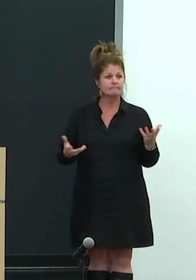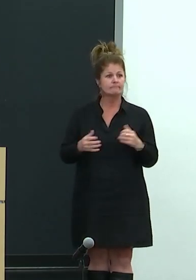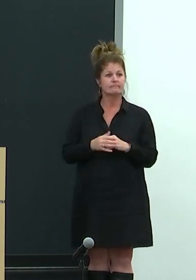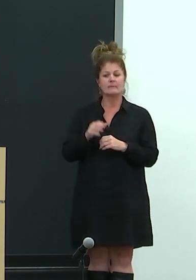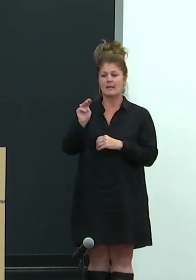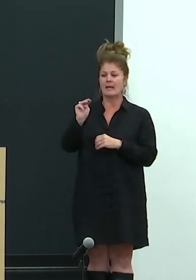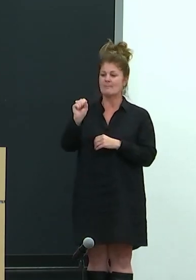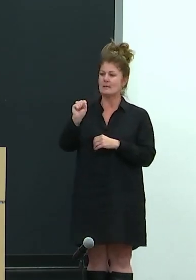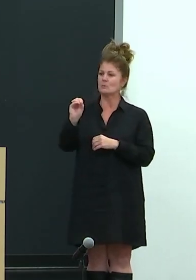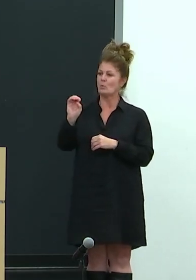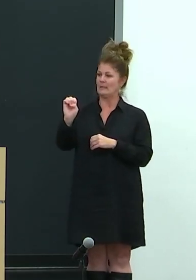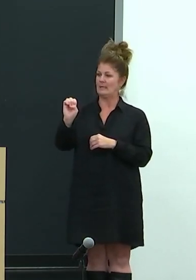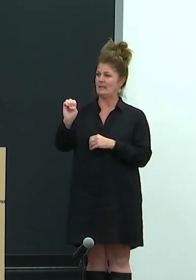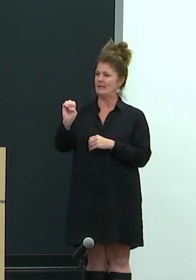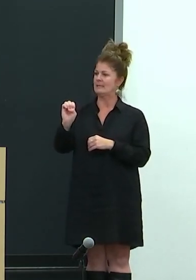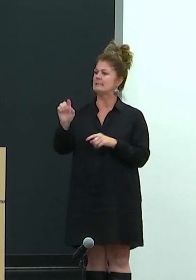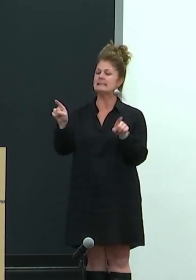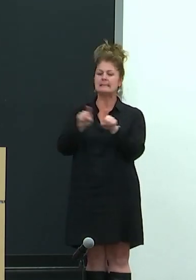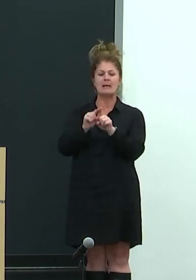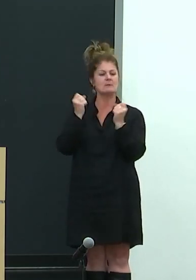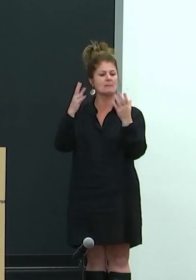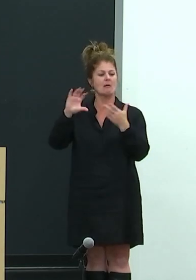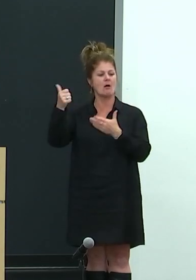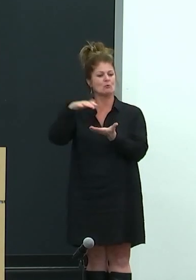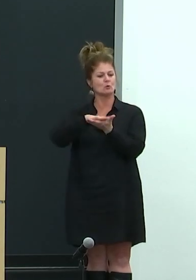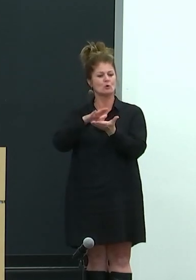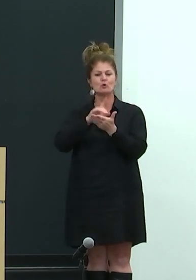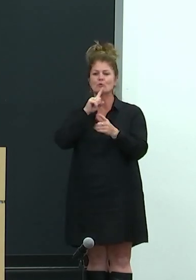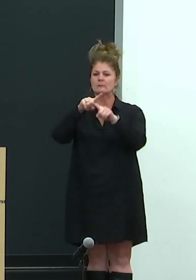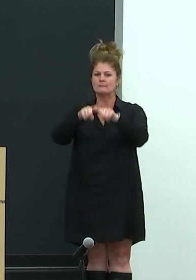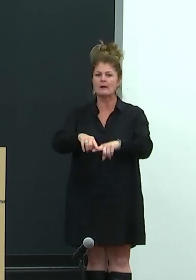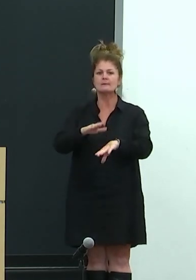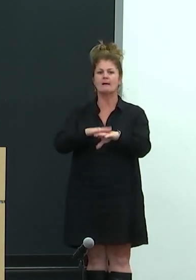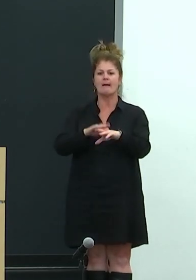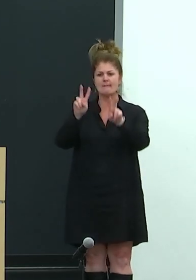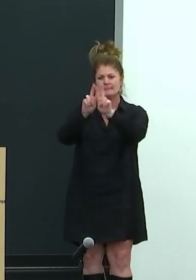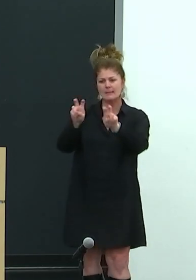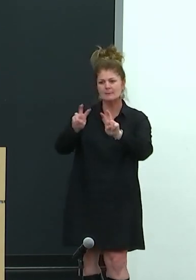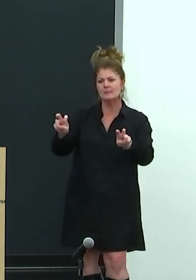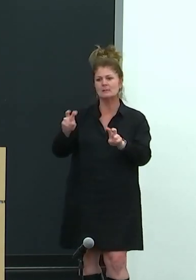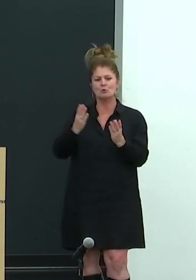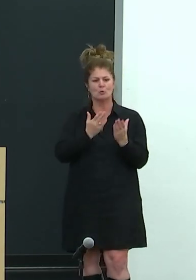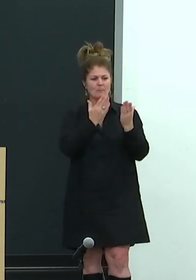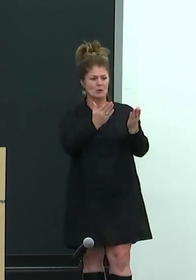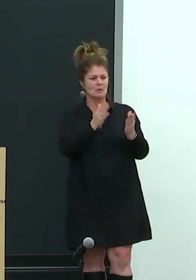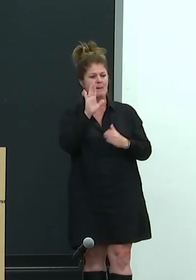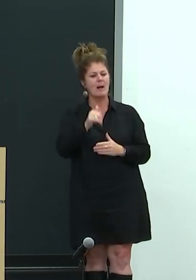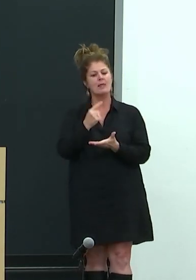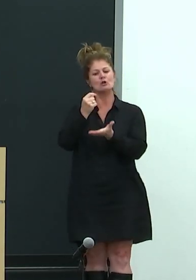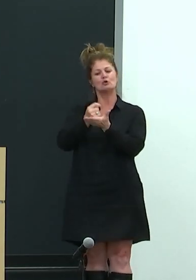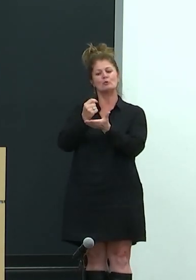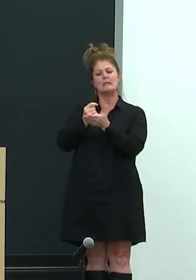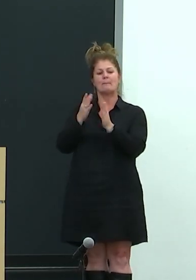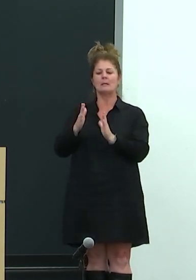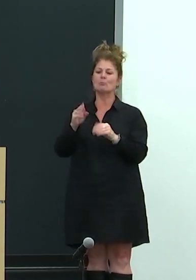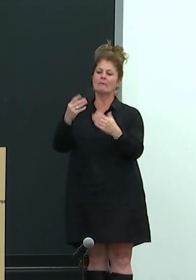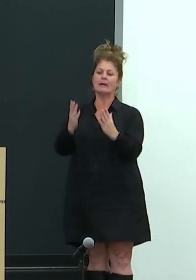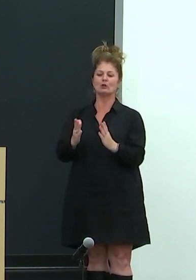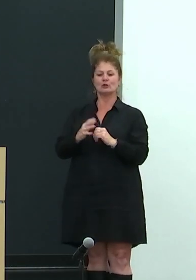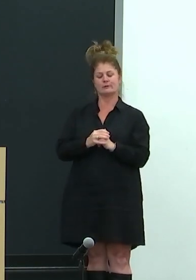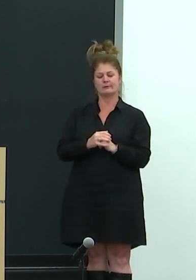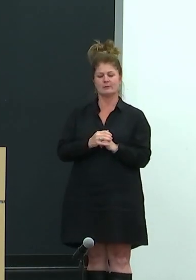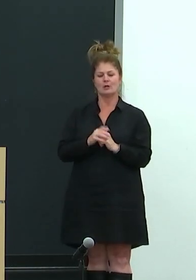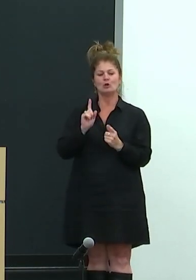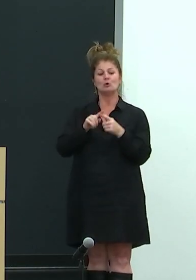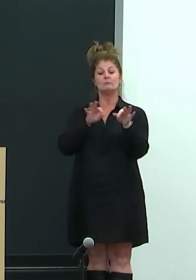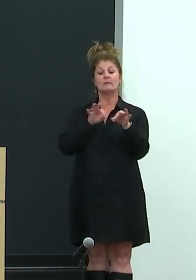MSOE, like many schools, relies heavily on the assessment and recommendations of treatment providers who specialize in these conditions to define